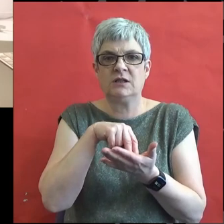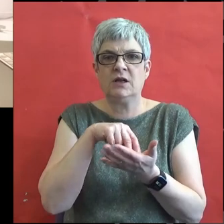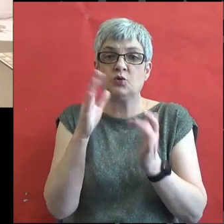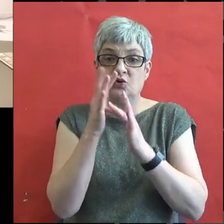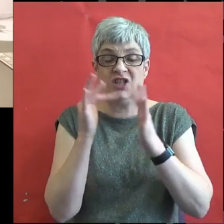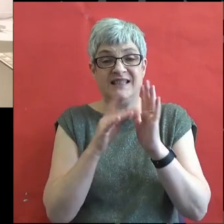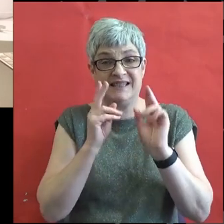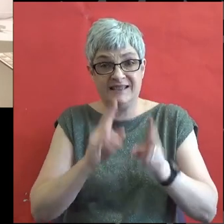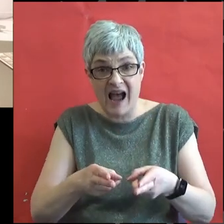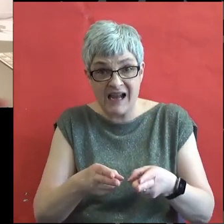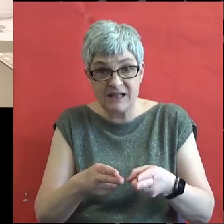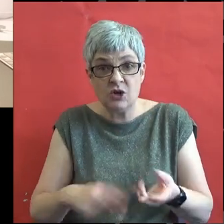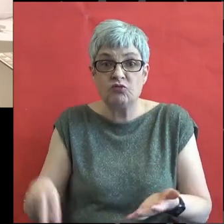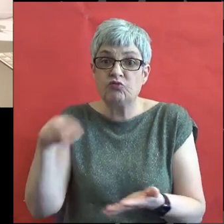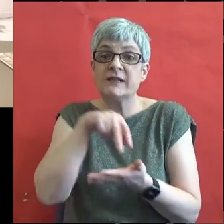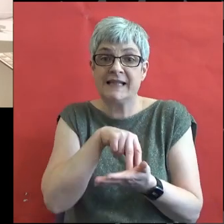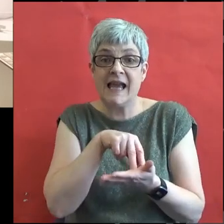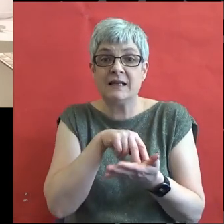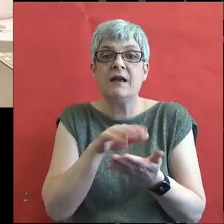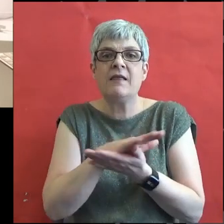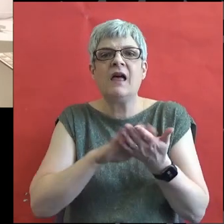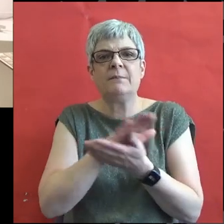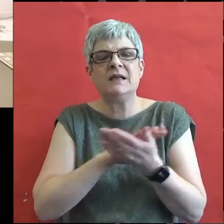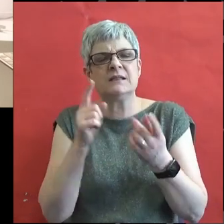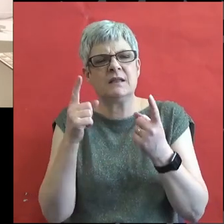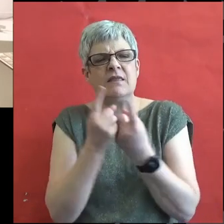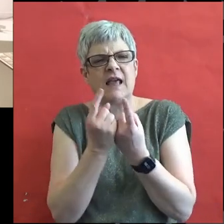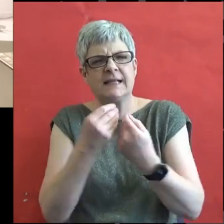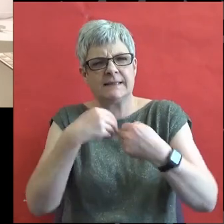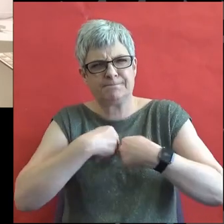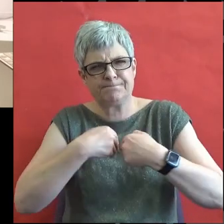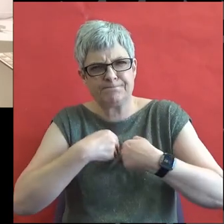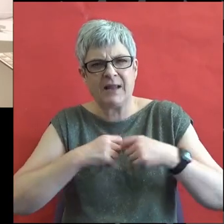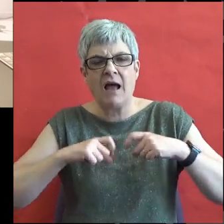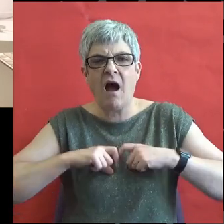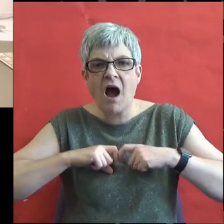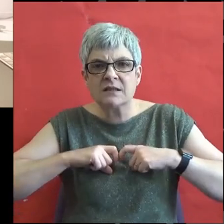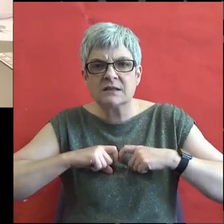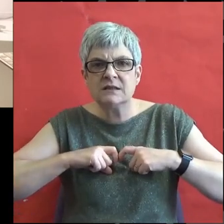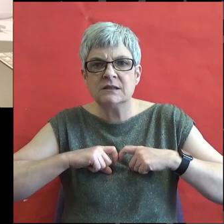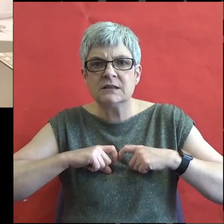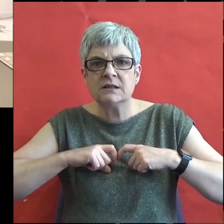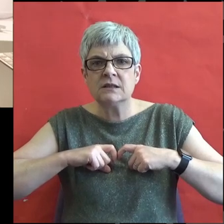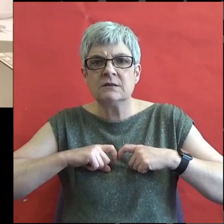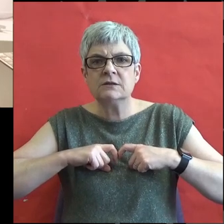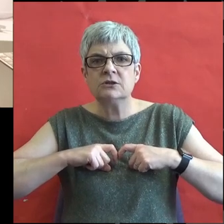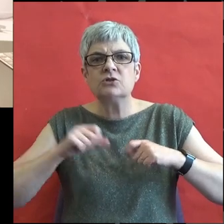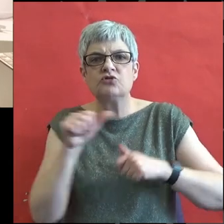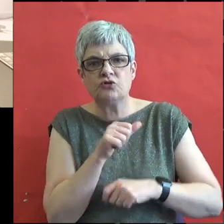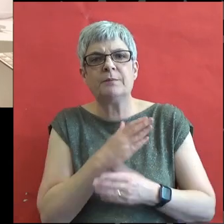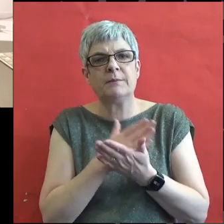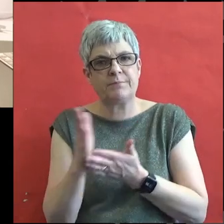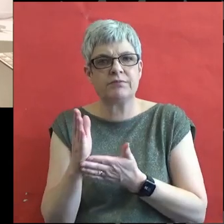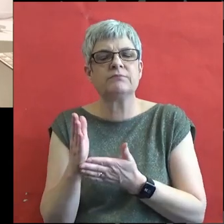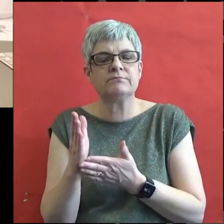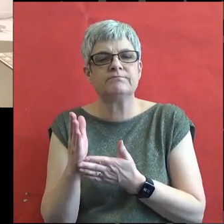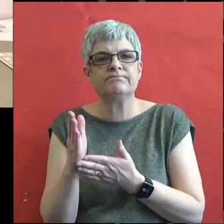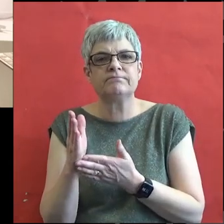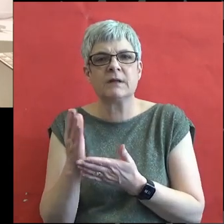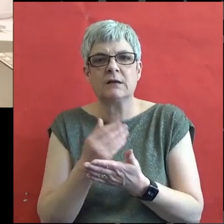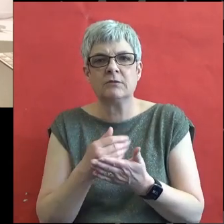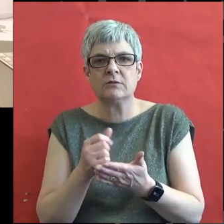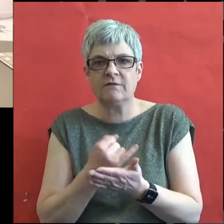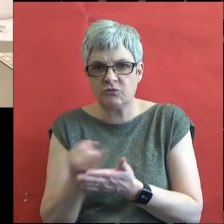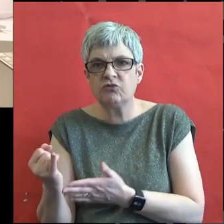rose again, he calls us to put to death these things in our heart that drive us to these behaviours. The way we speak